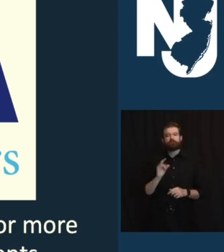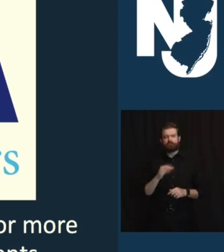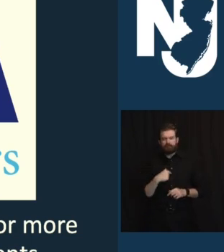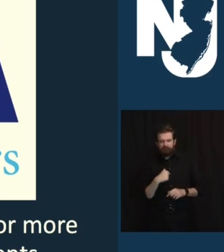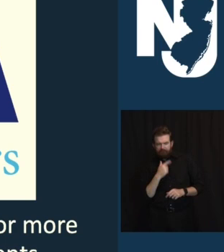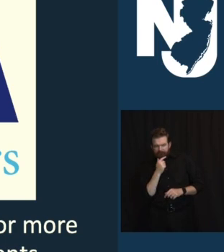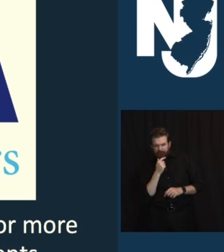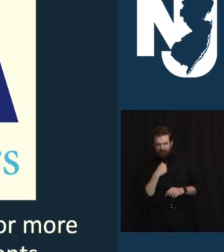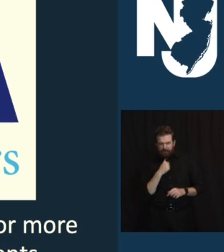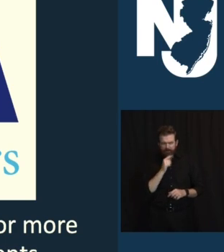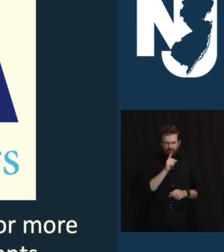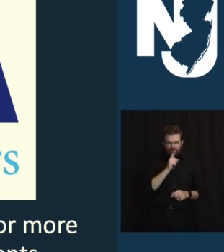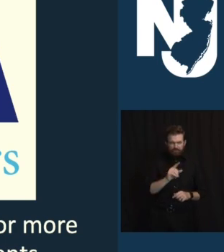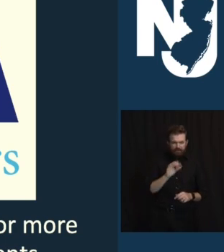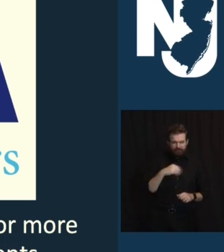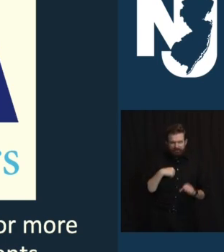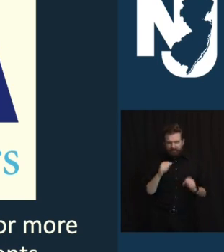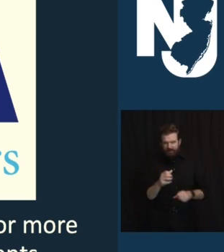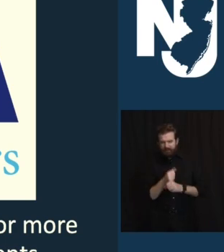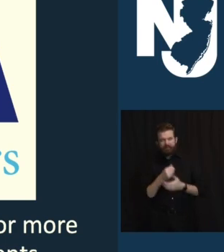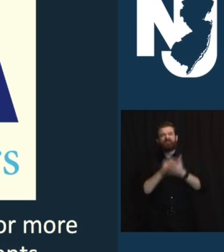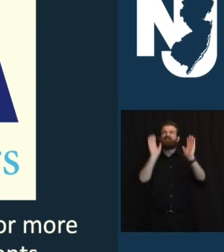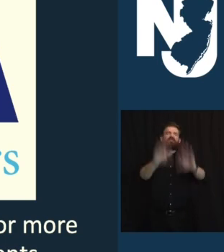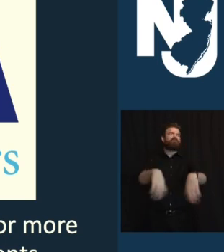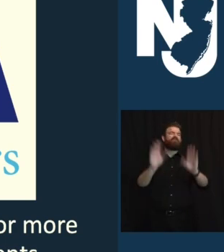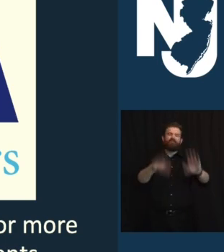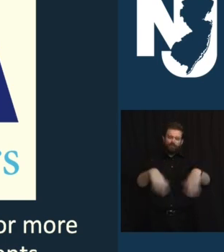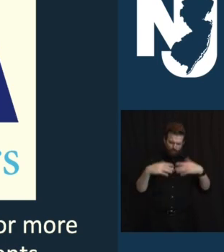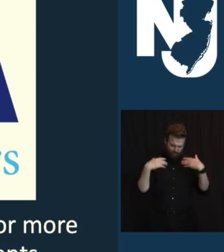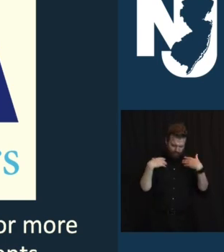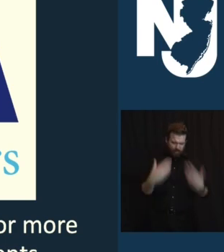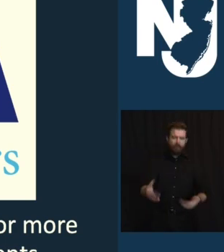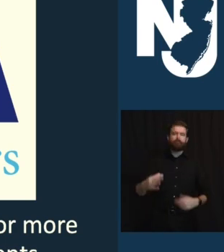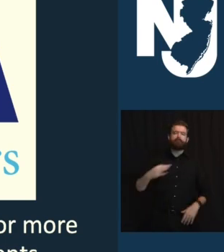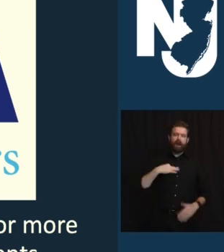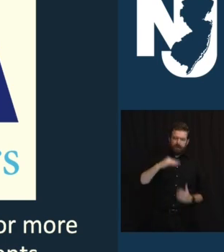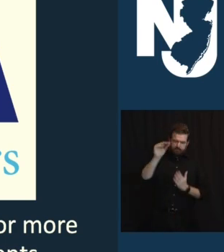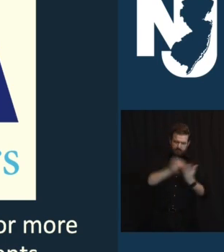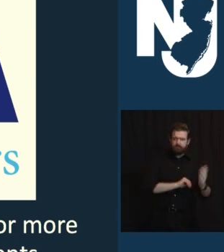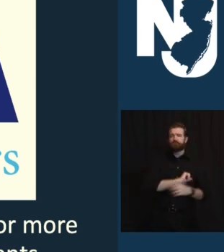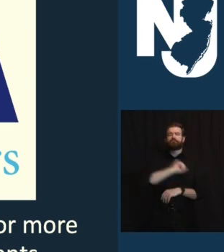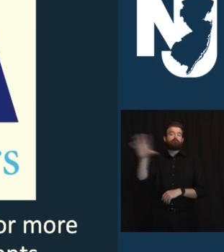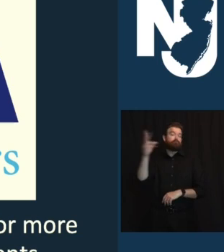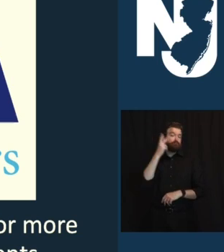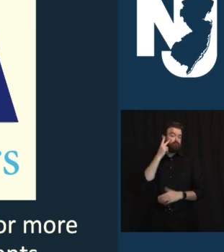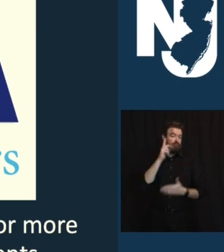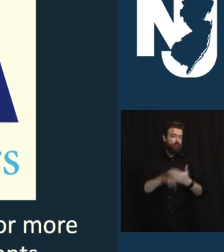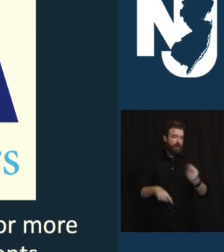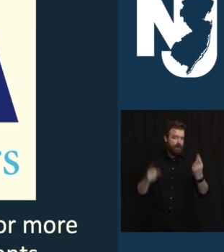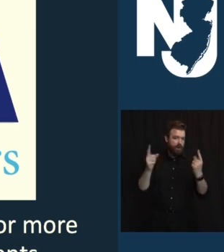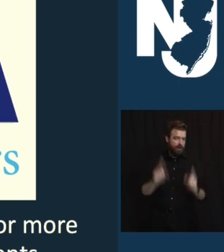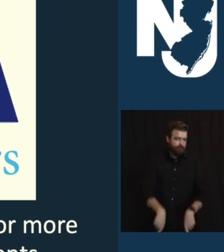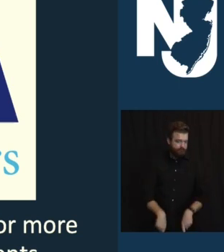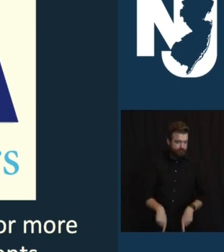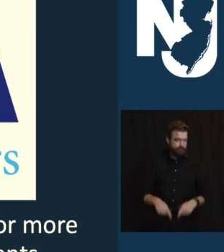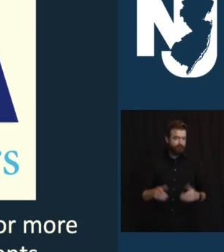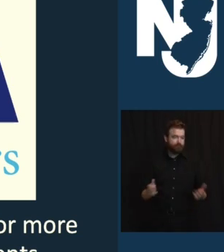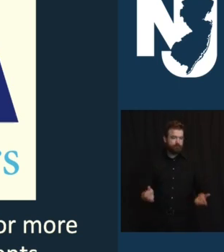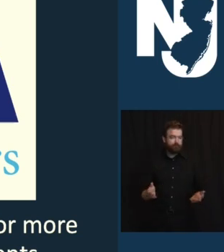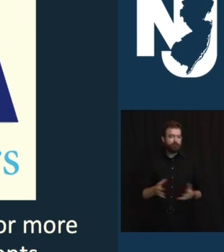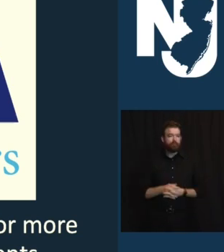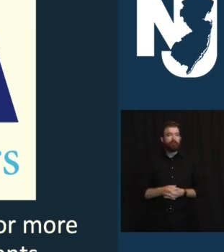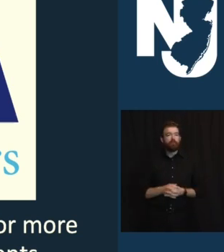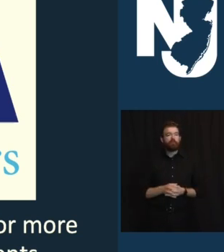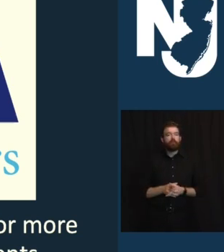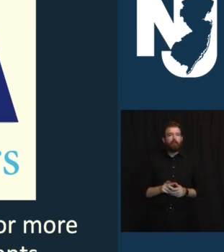every renter, regardless of immigration status. So regardless of immigration status, and don't spend a lot of time wondering